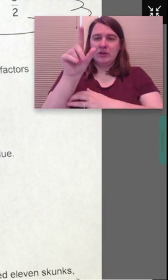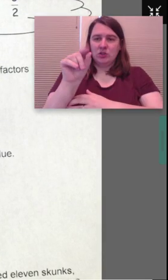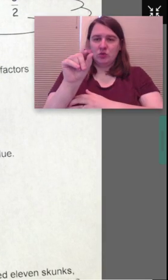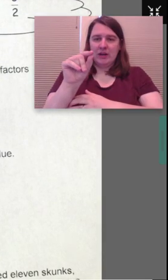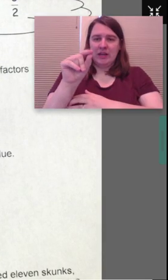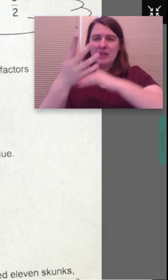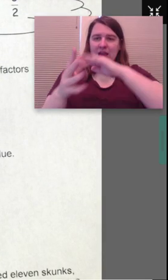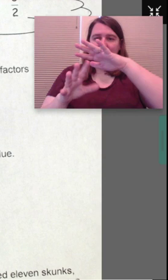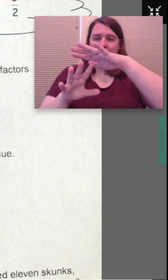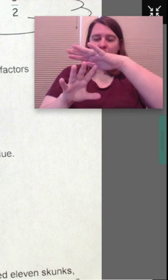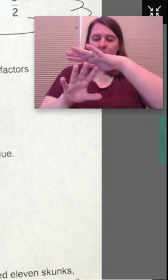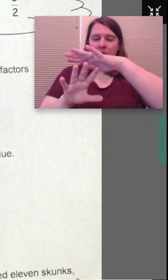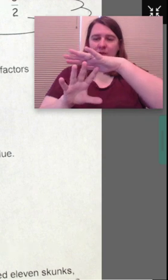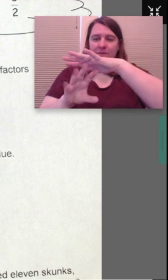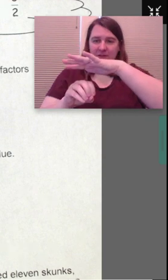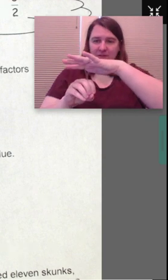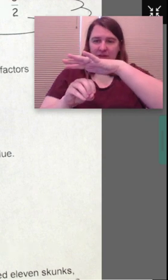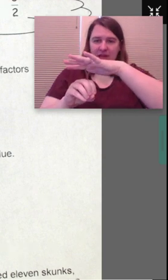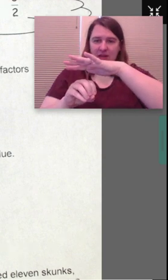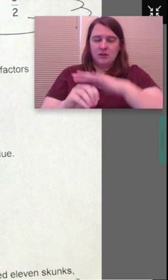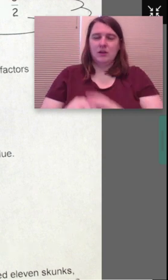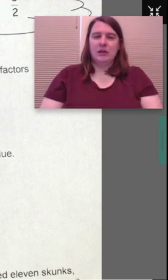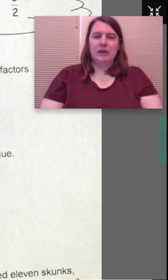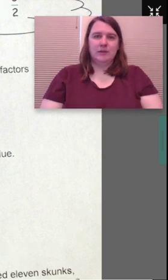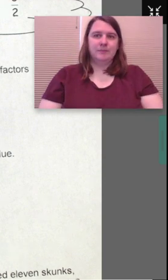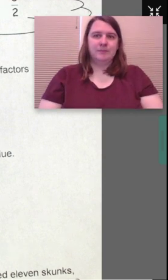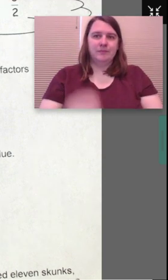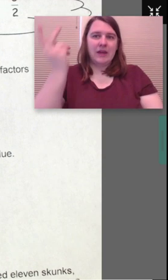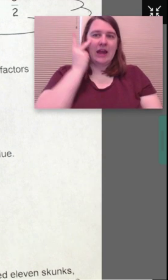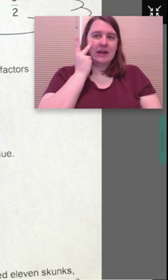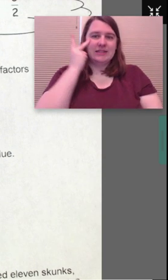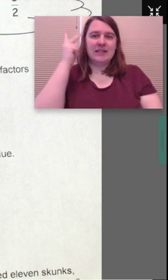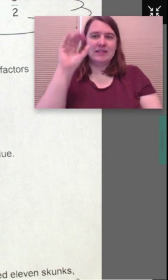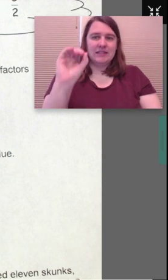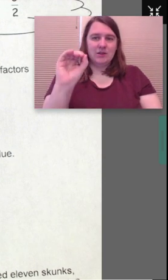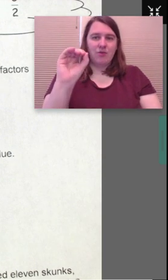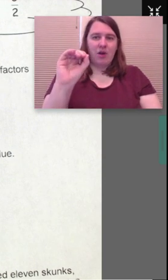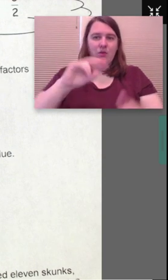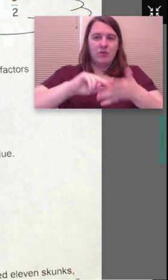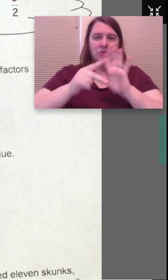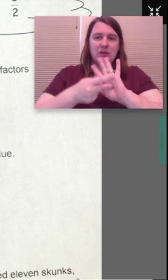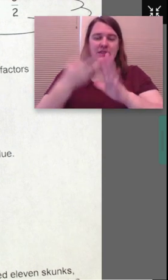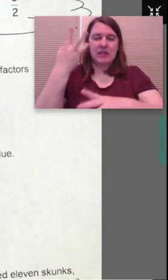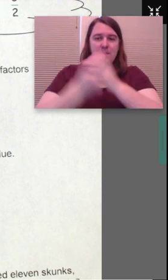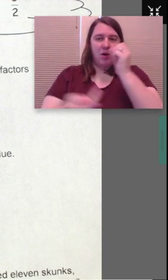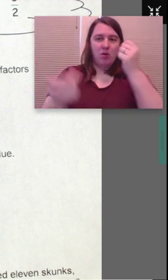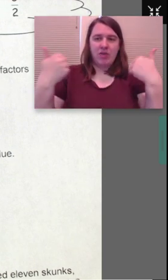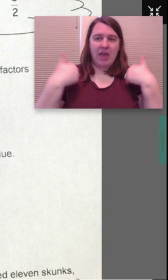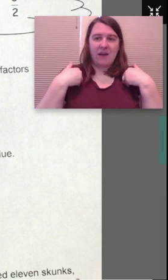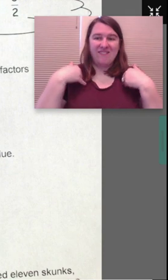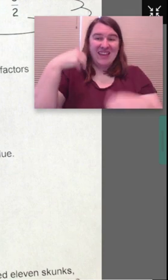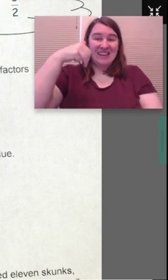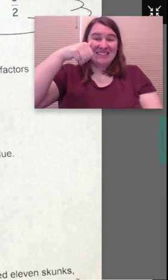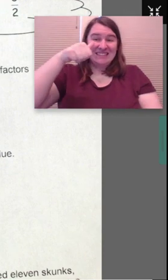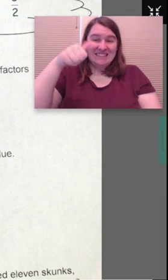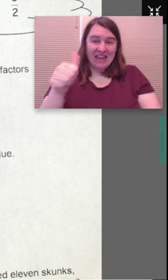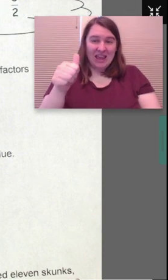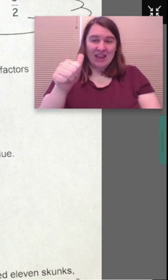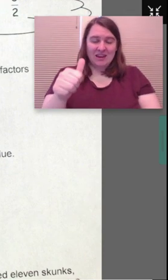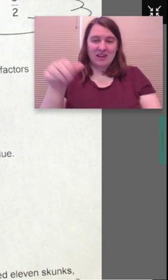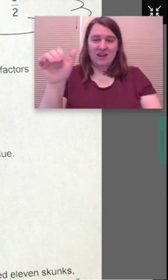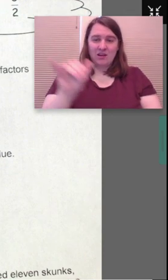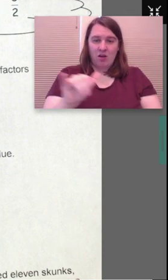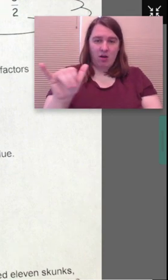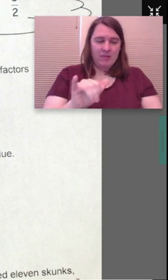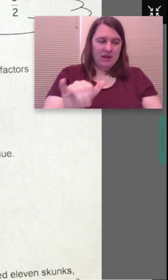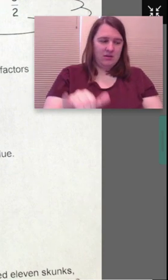last 20 over 50. I see a 0, which means they both have